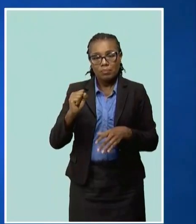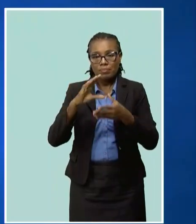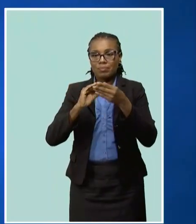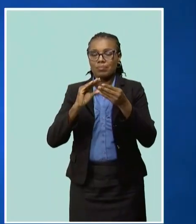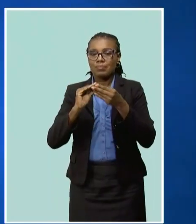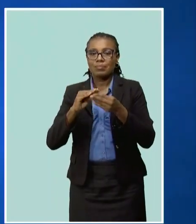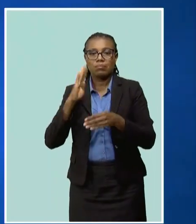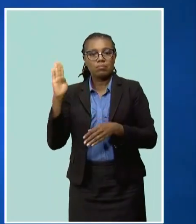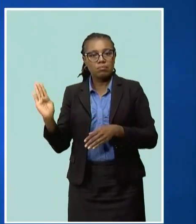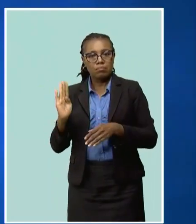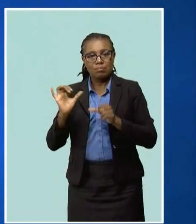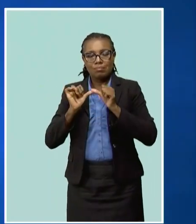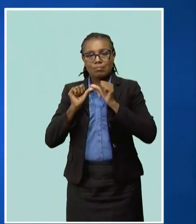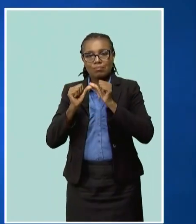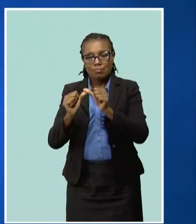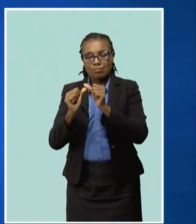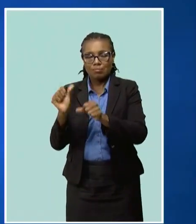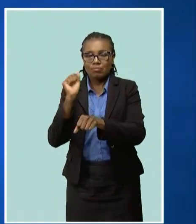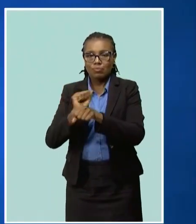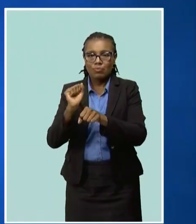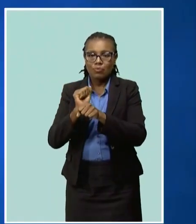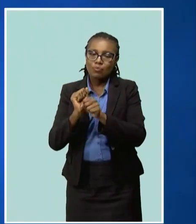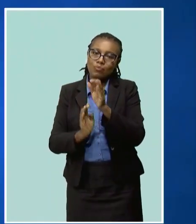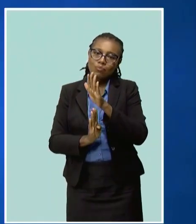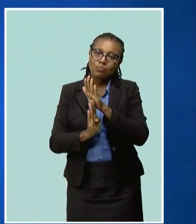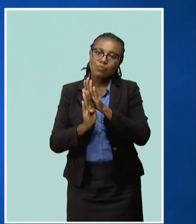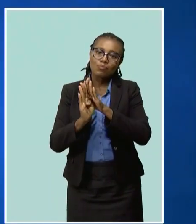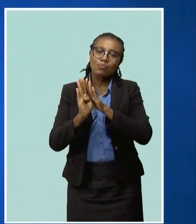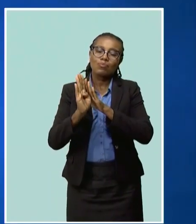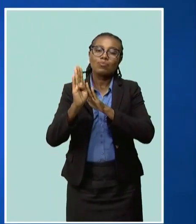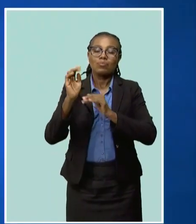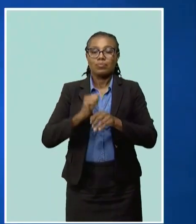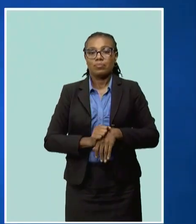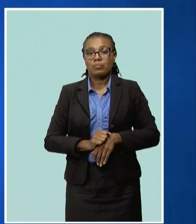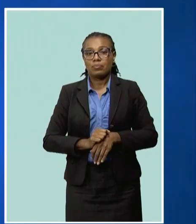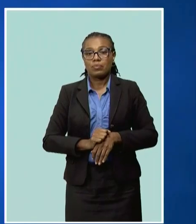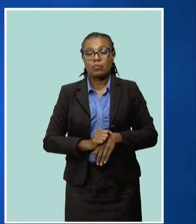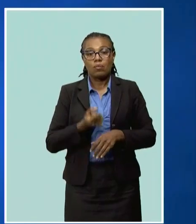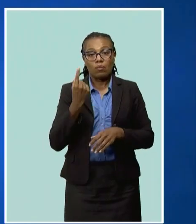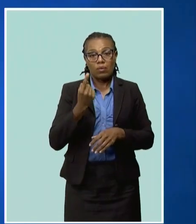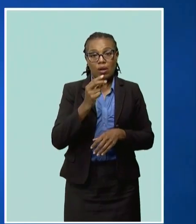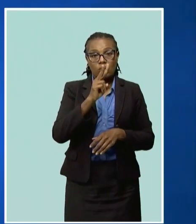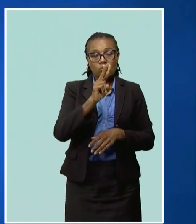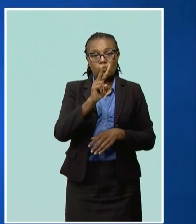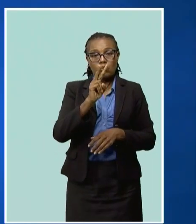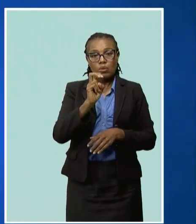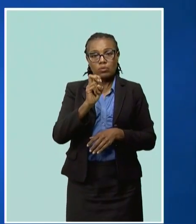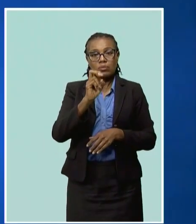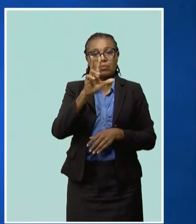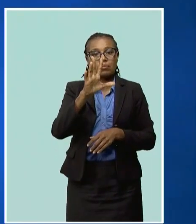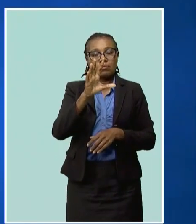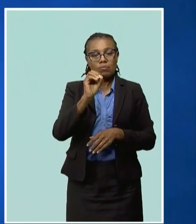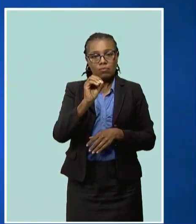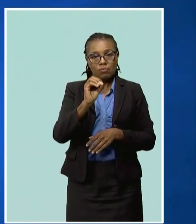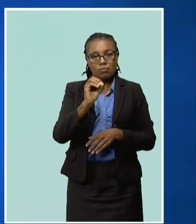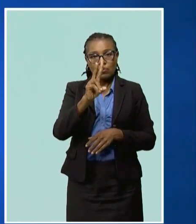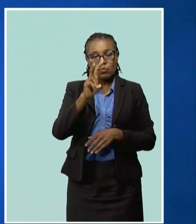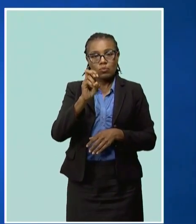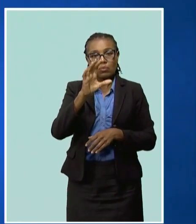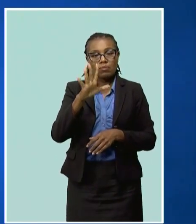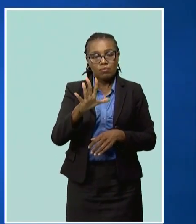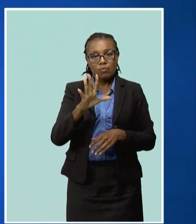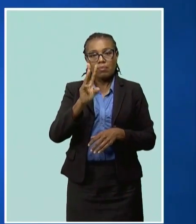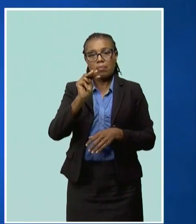its capacity. We have approved over 205 megawatts of renewable